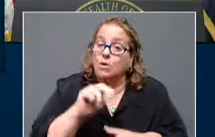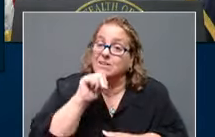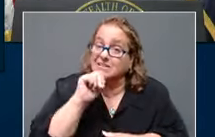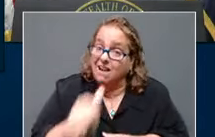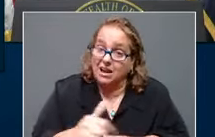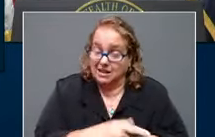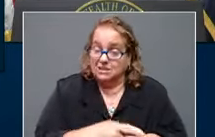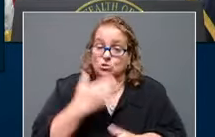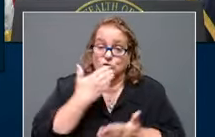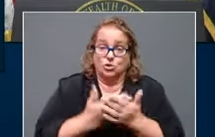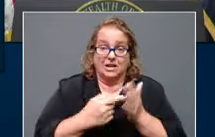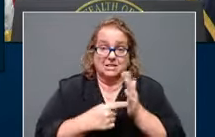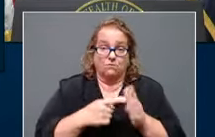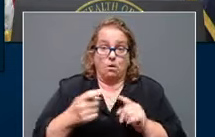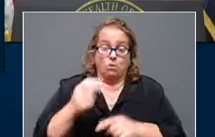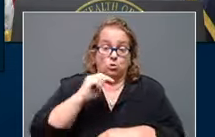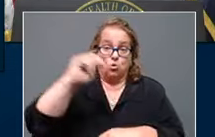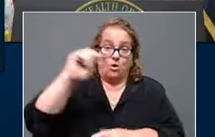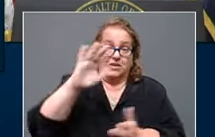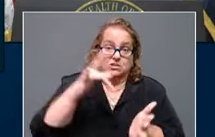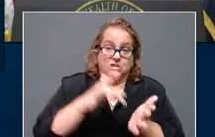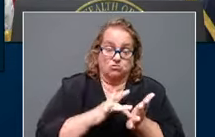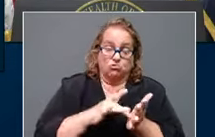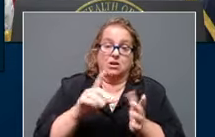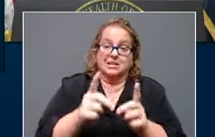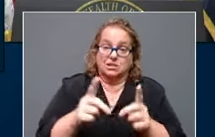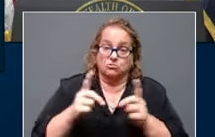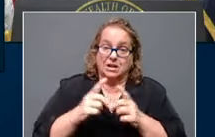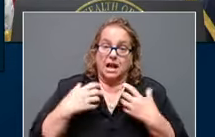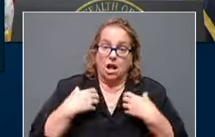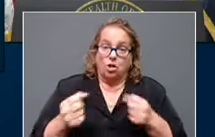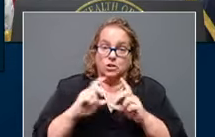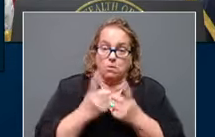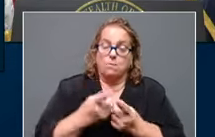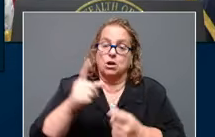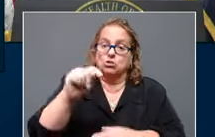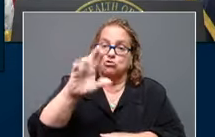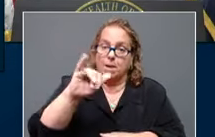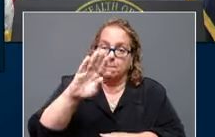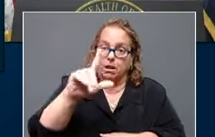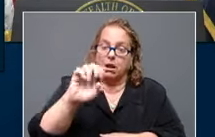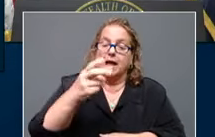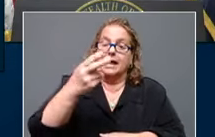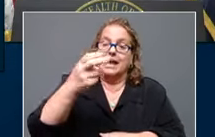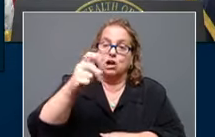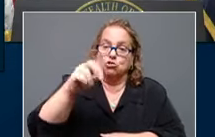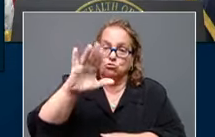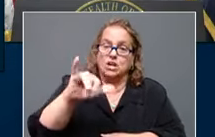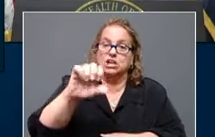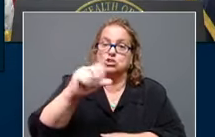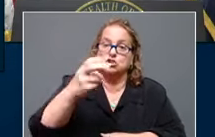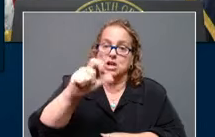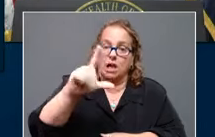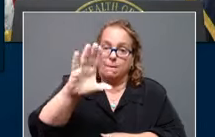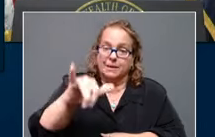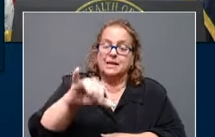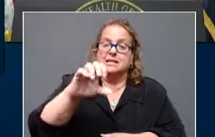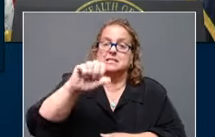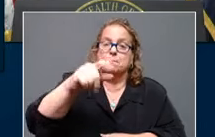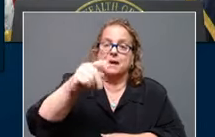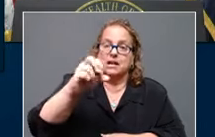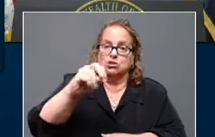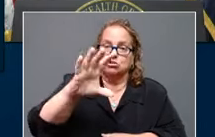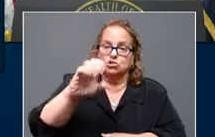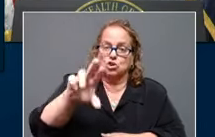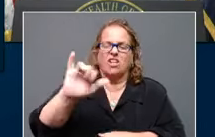In one of these counties, there was a church where at least 18 people were positive. They exposed people